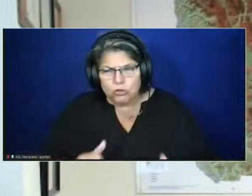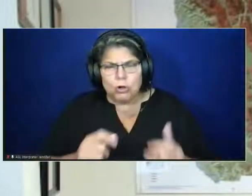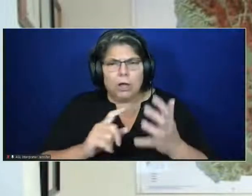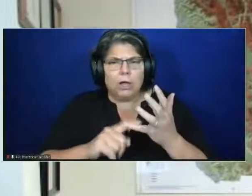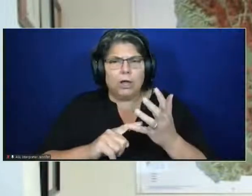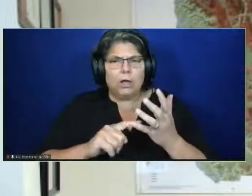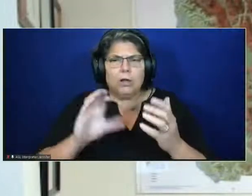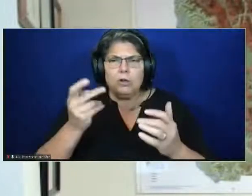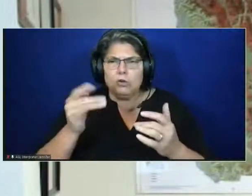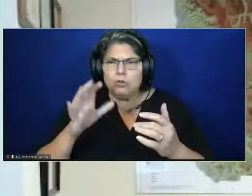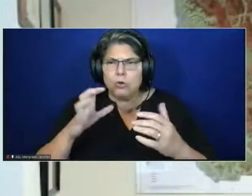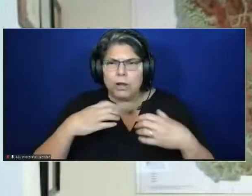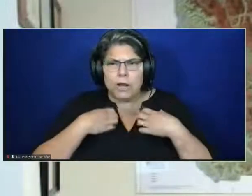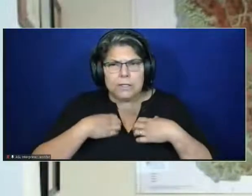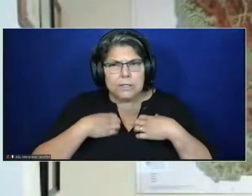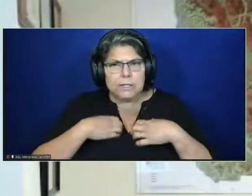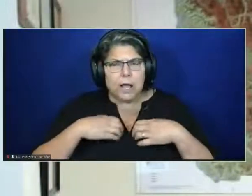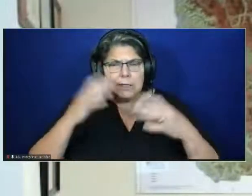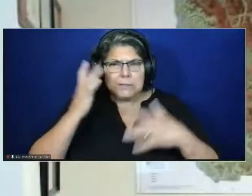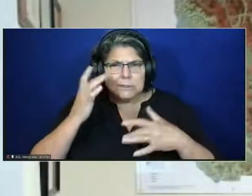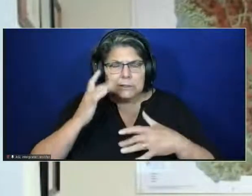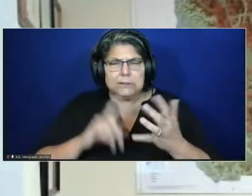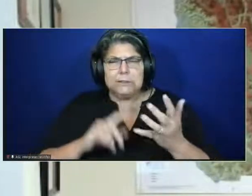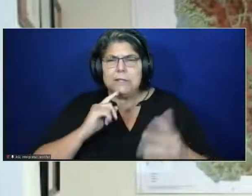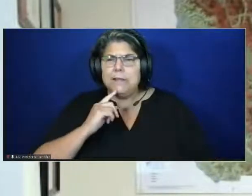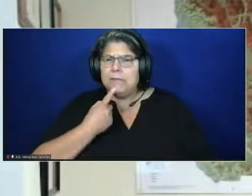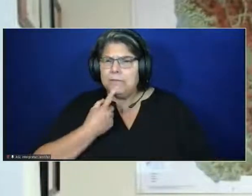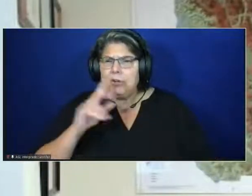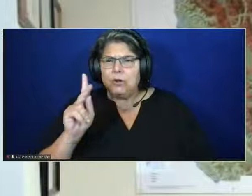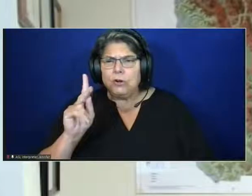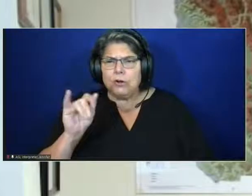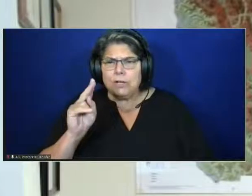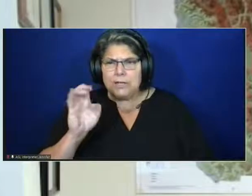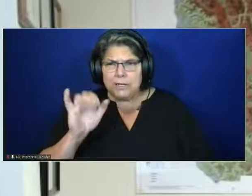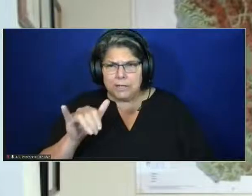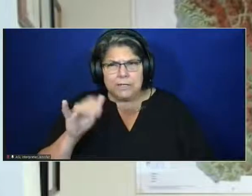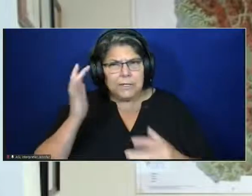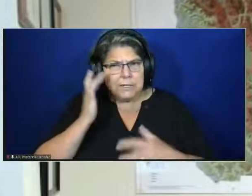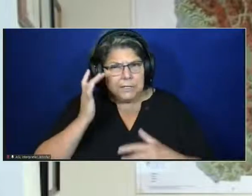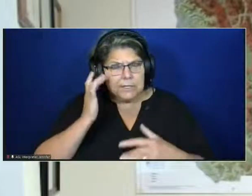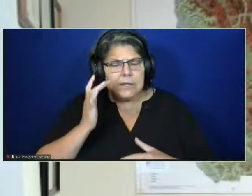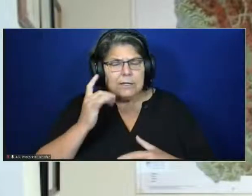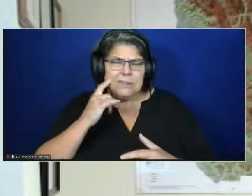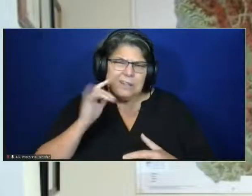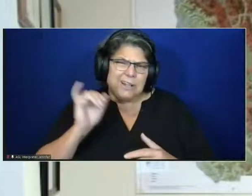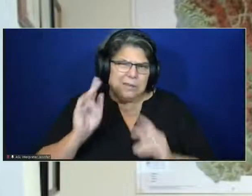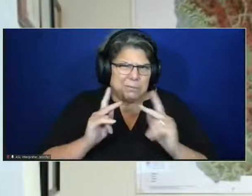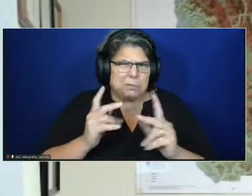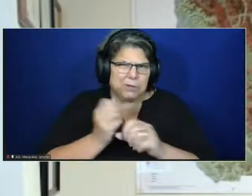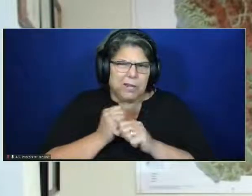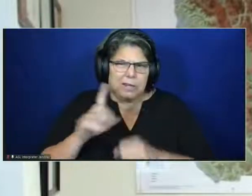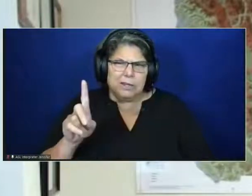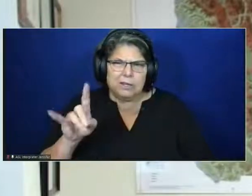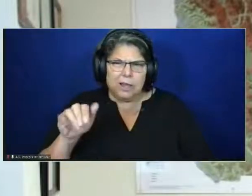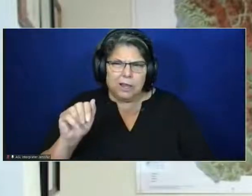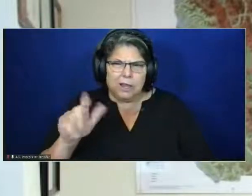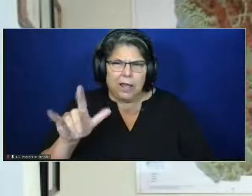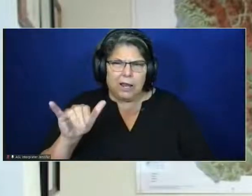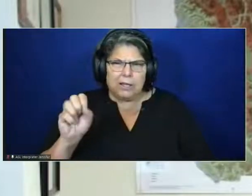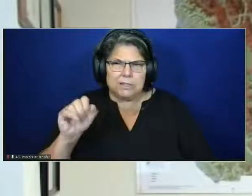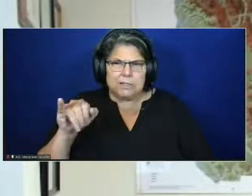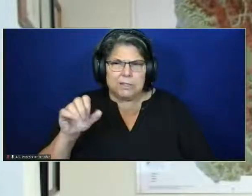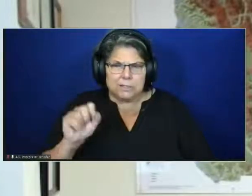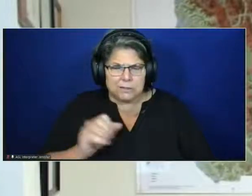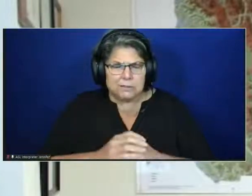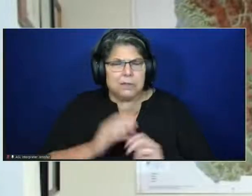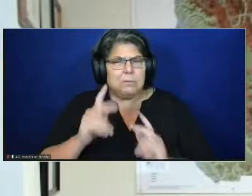lung disease, severe chronic kidney disease, for example, people on dialysis,